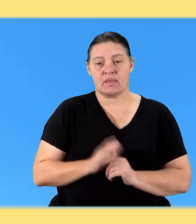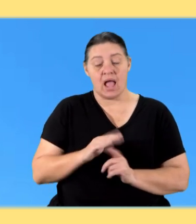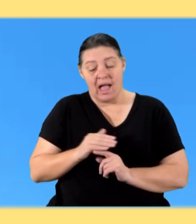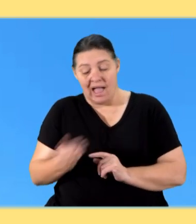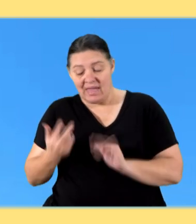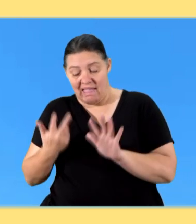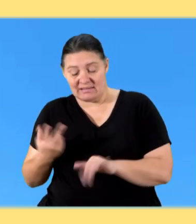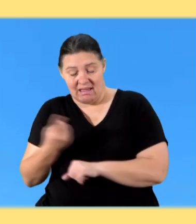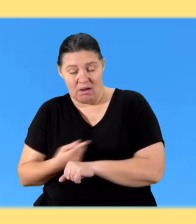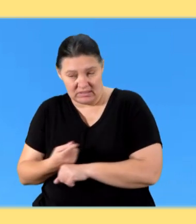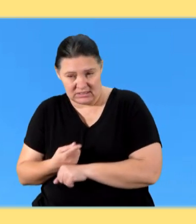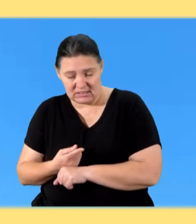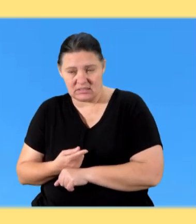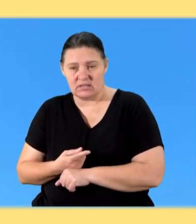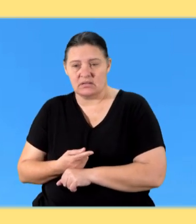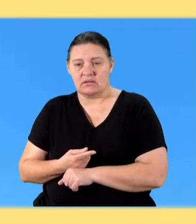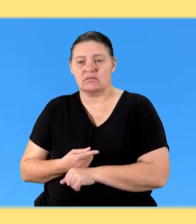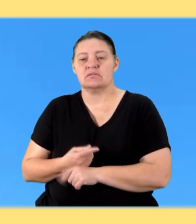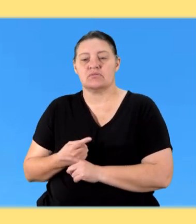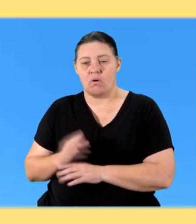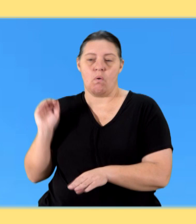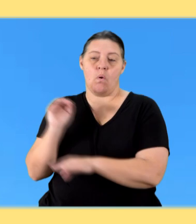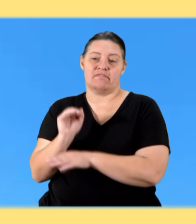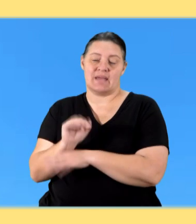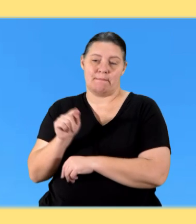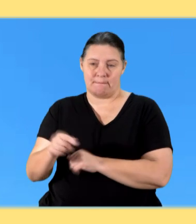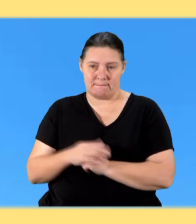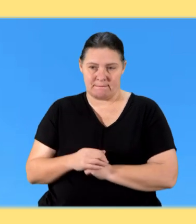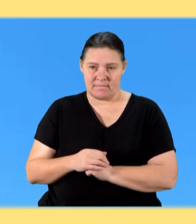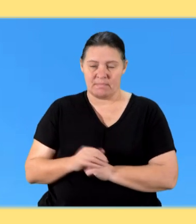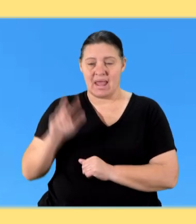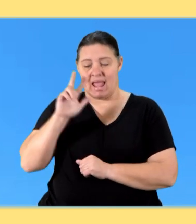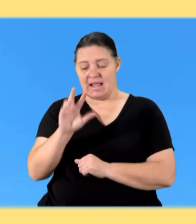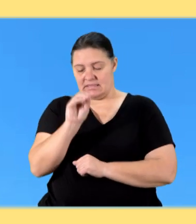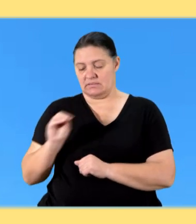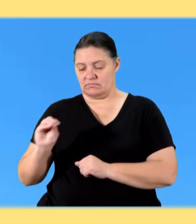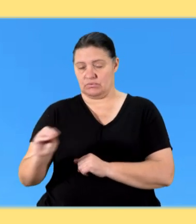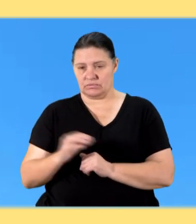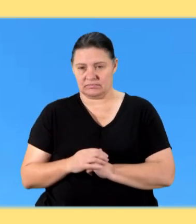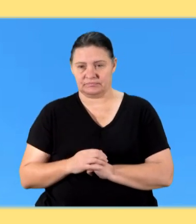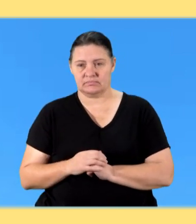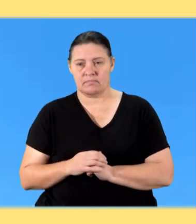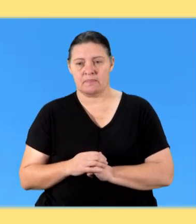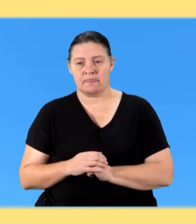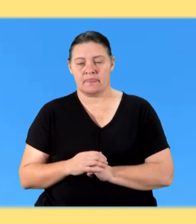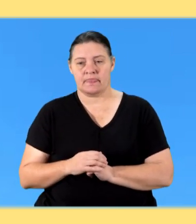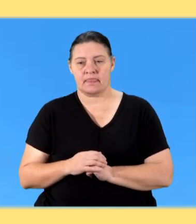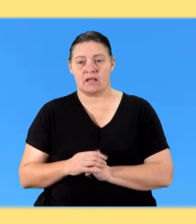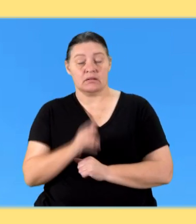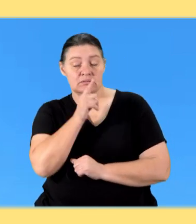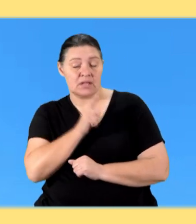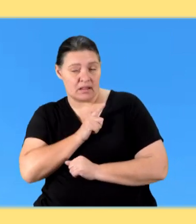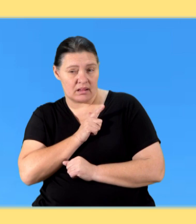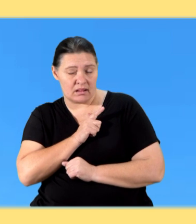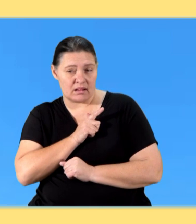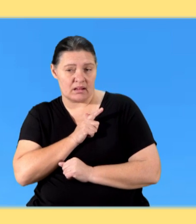Then the remaining 8 hours, I bring it to my overtime. Here's my 8 hours.